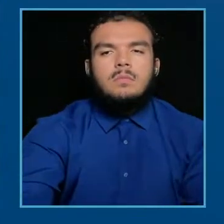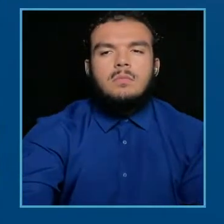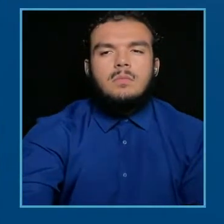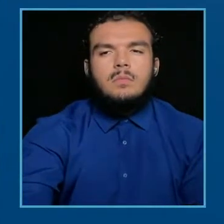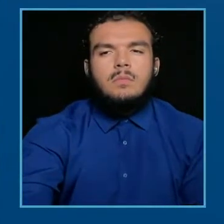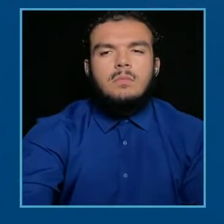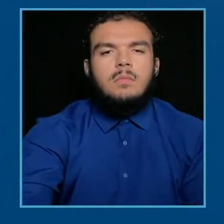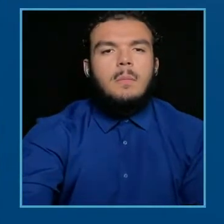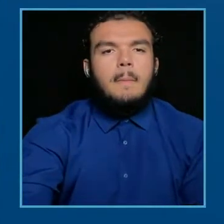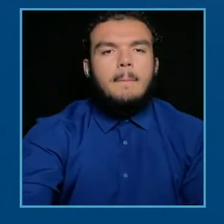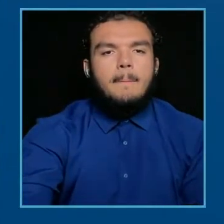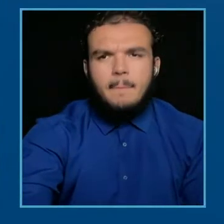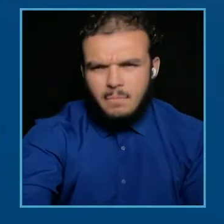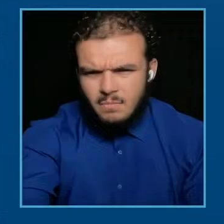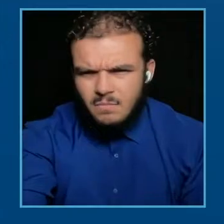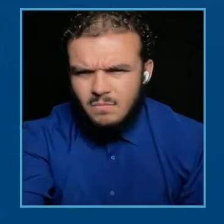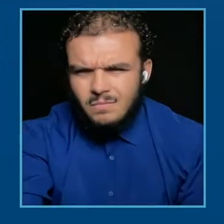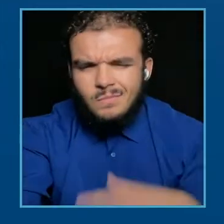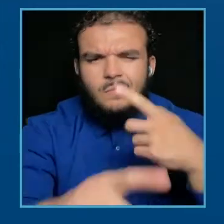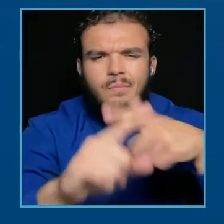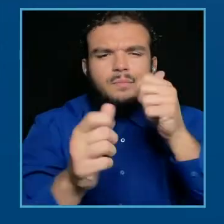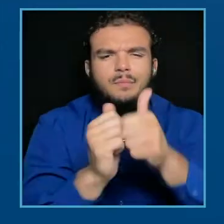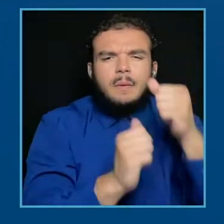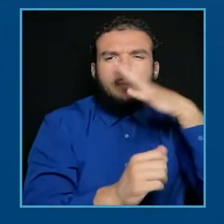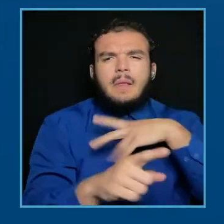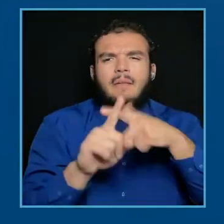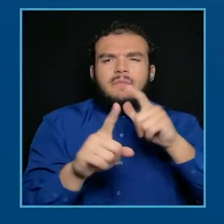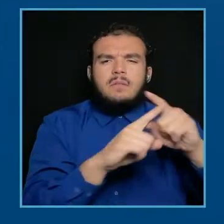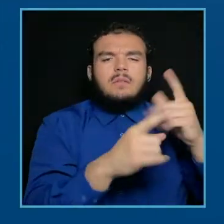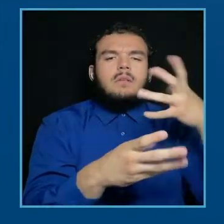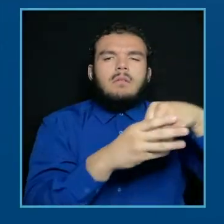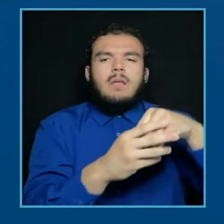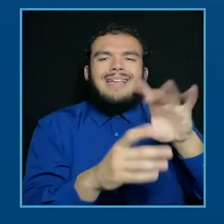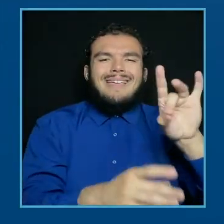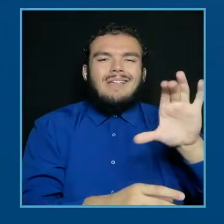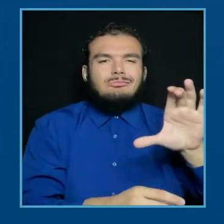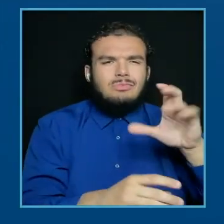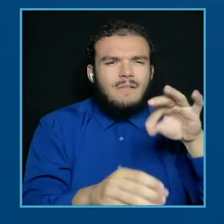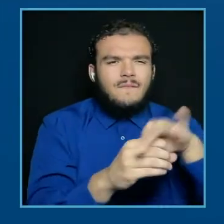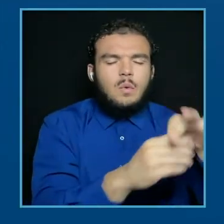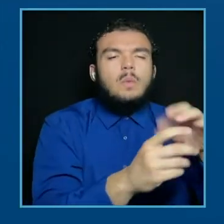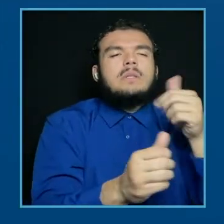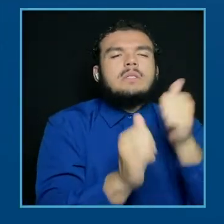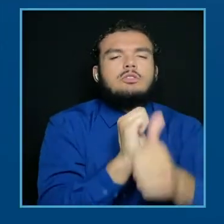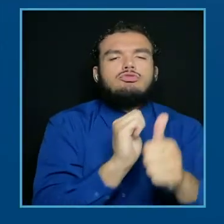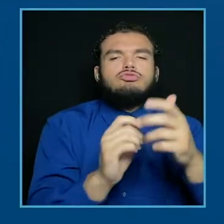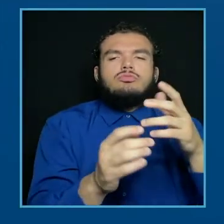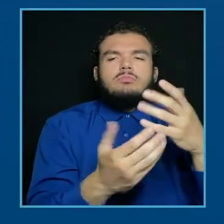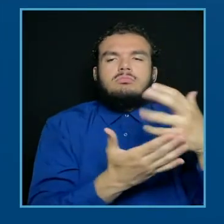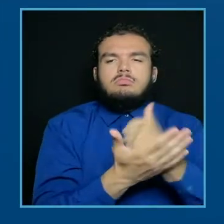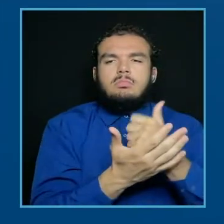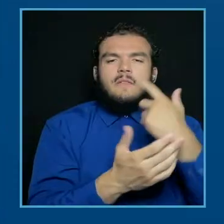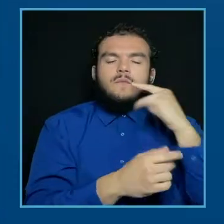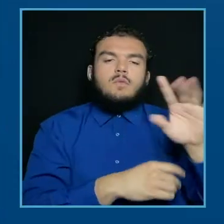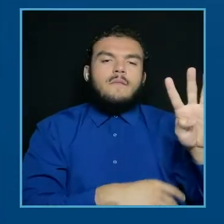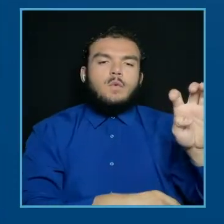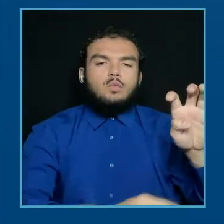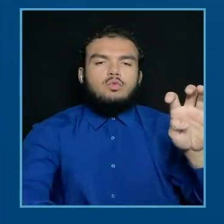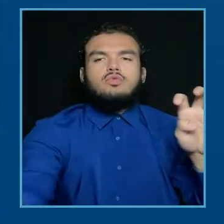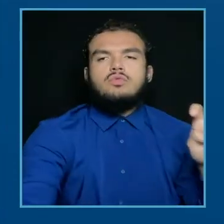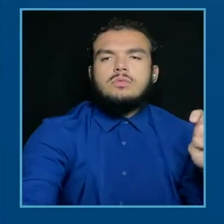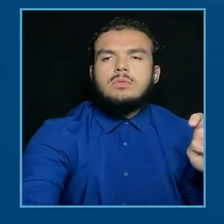effectively gathering votes from an available set of 800 votes, while each woman was gathering votes from a set of 400.